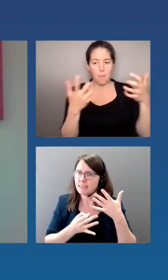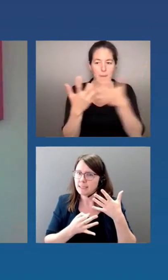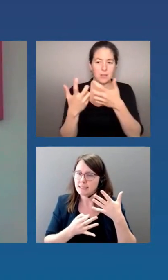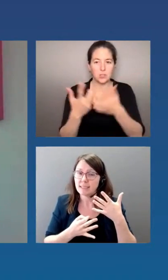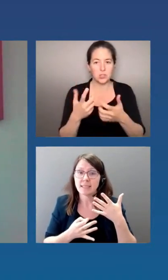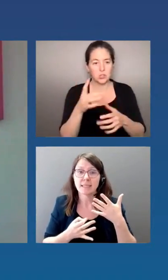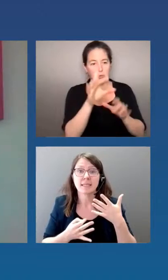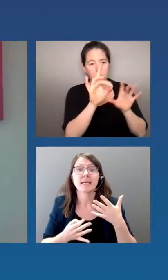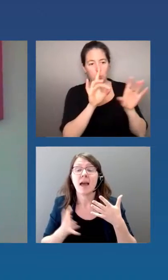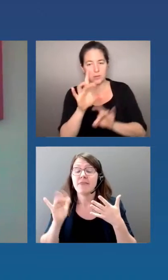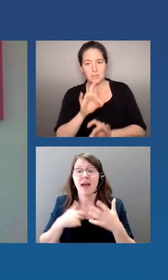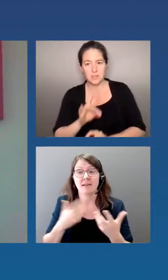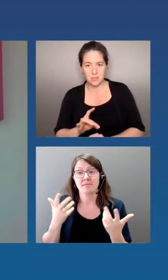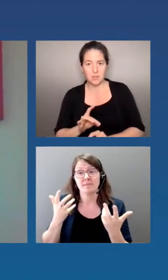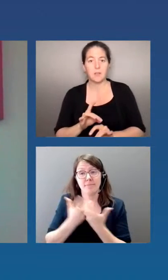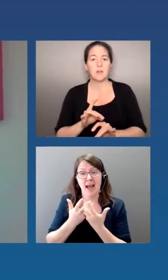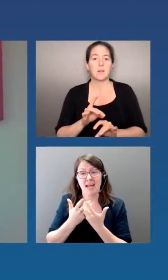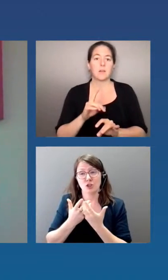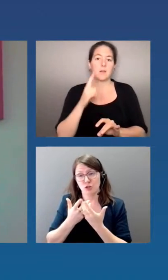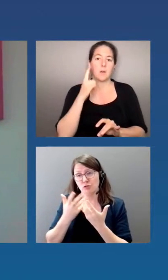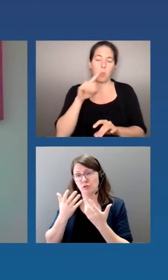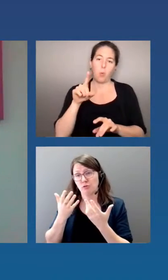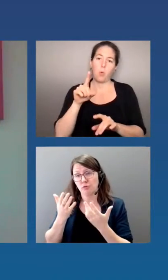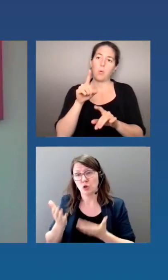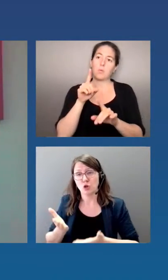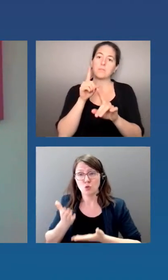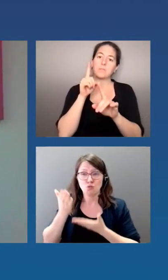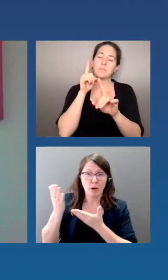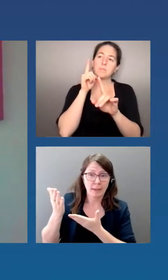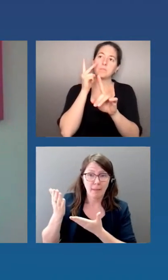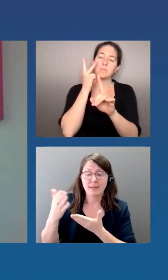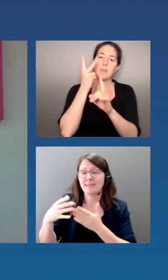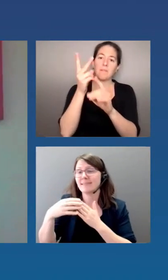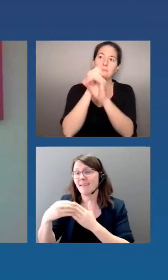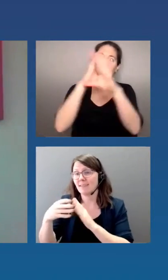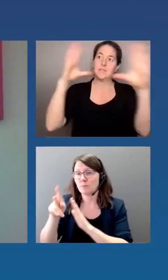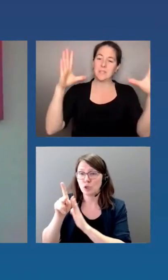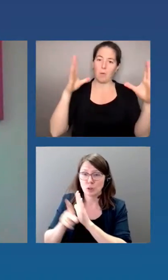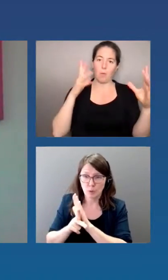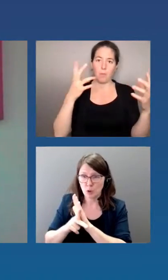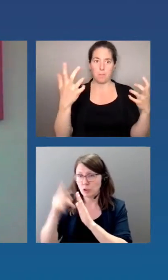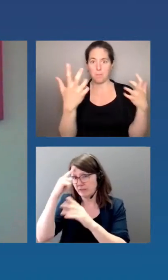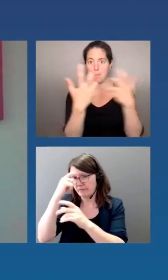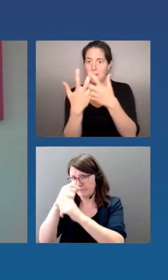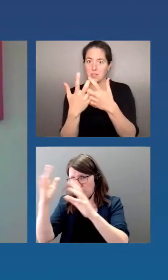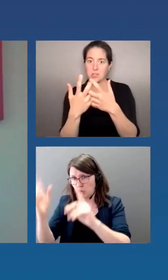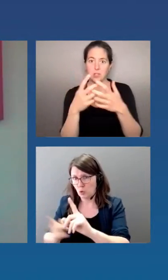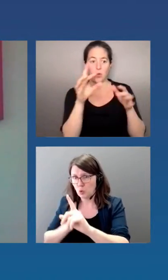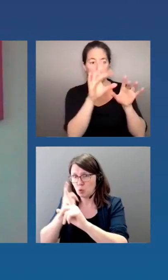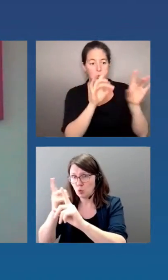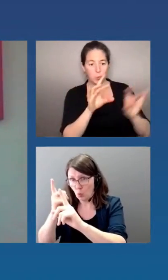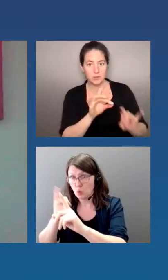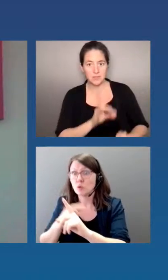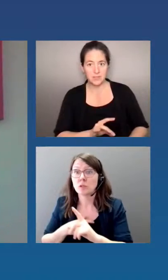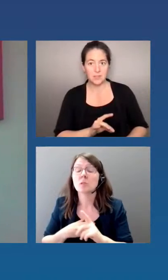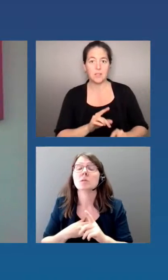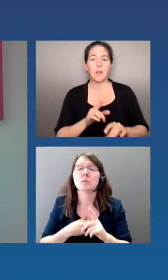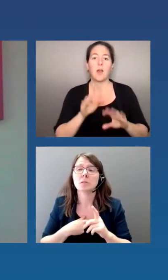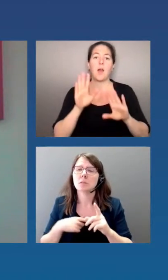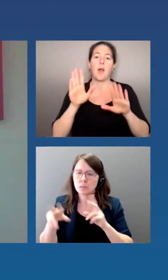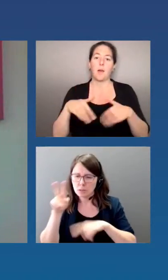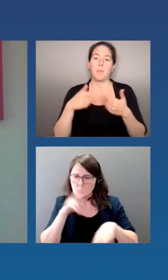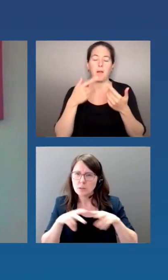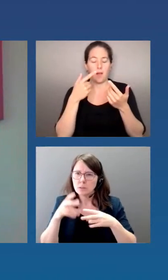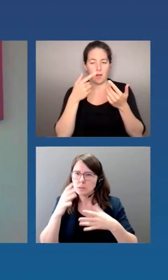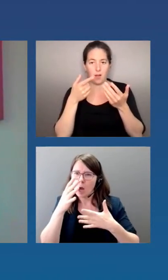guiding principles, that's when we're going to then start looking at the potential that they can have in terms of increasing